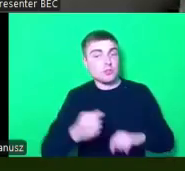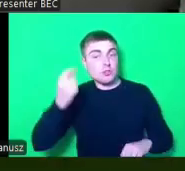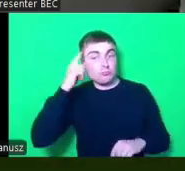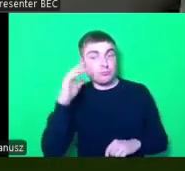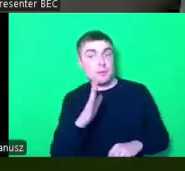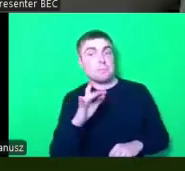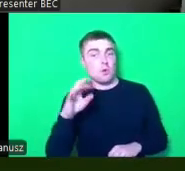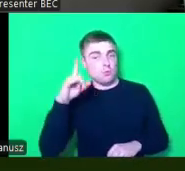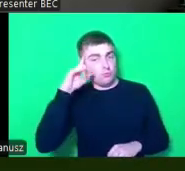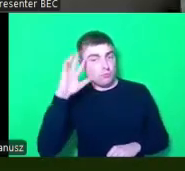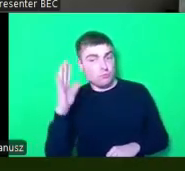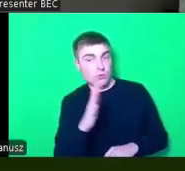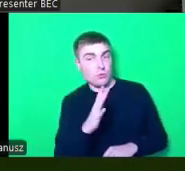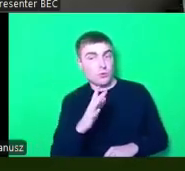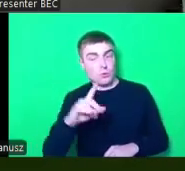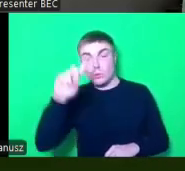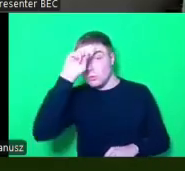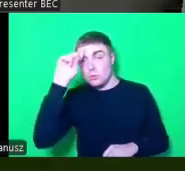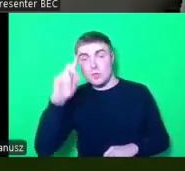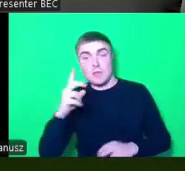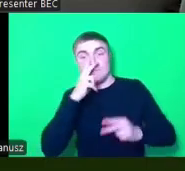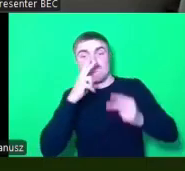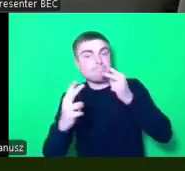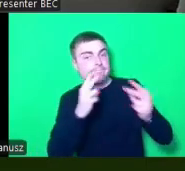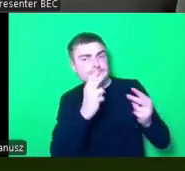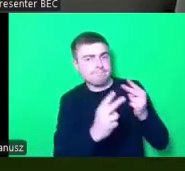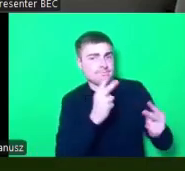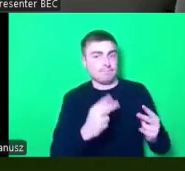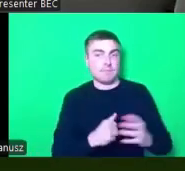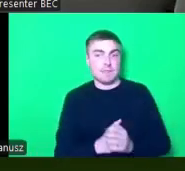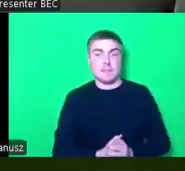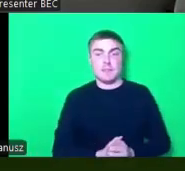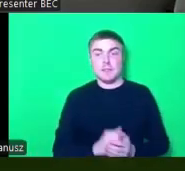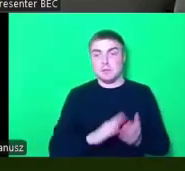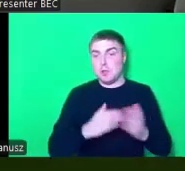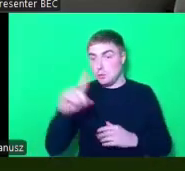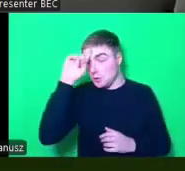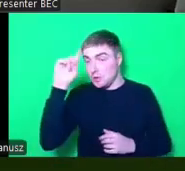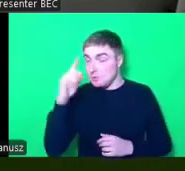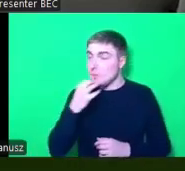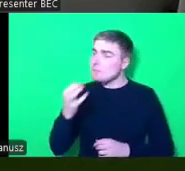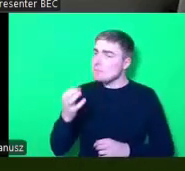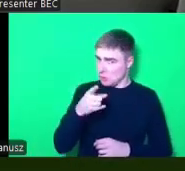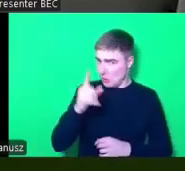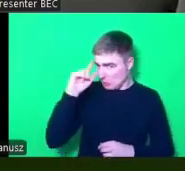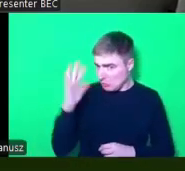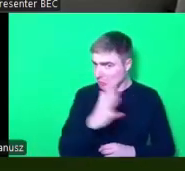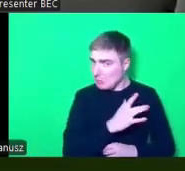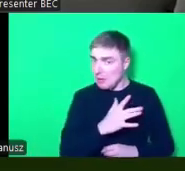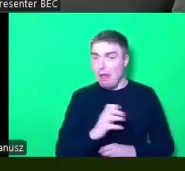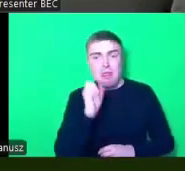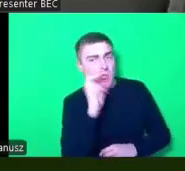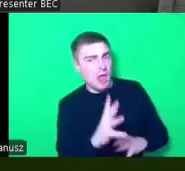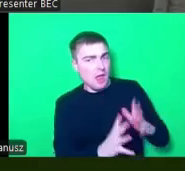perceive. So you ask people, is this a diverse forest, yes or no? If they say yes, they have lower stress levels